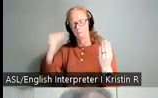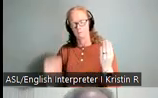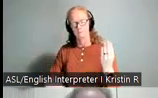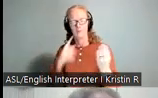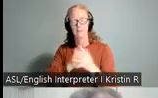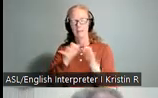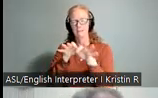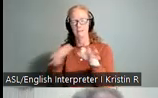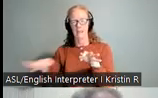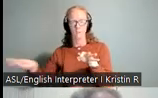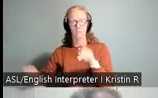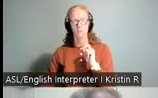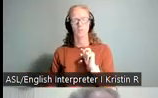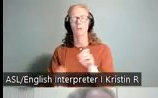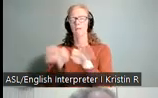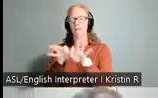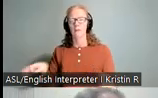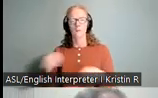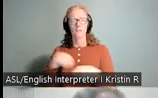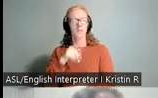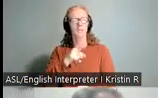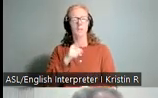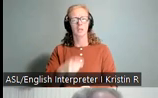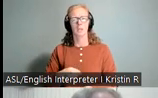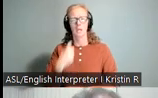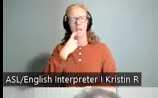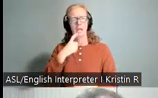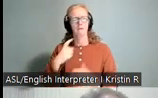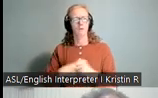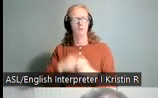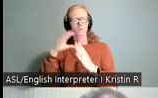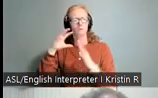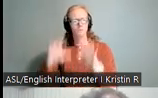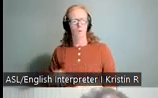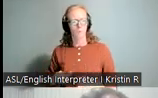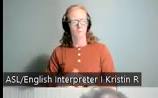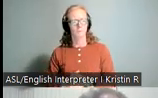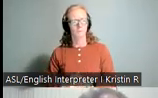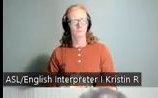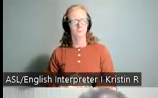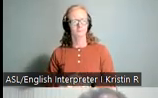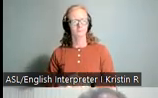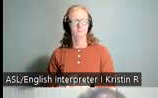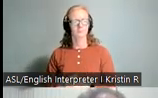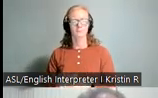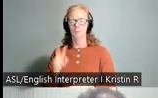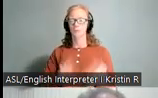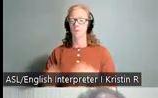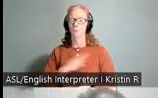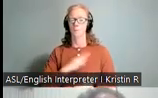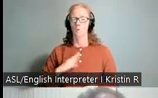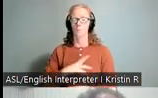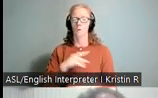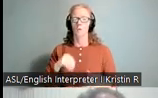language that was in the thing I originally wrote says, oversight board participation